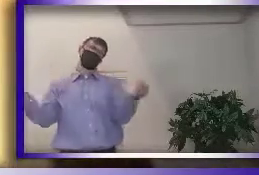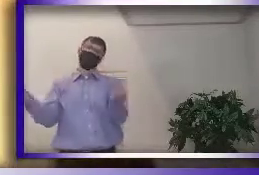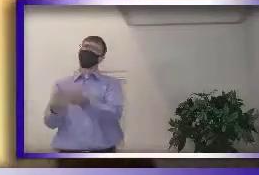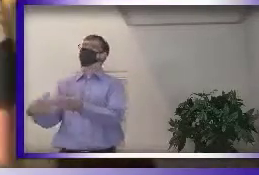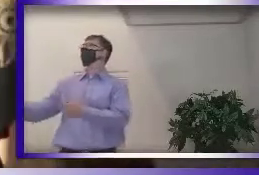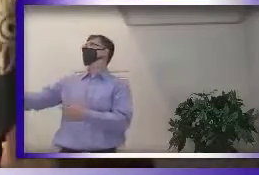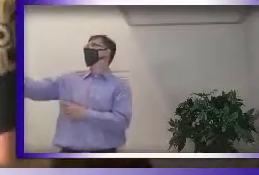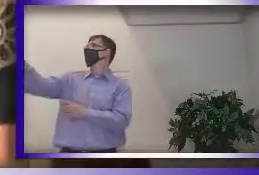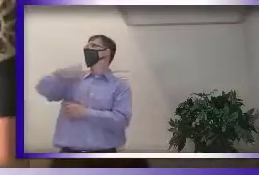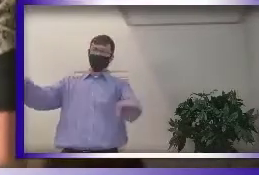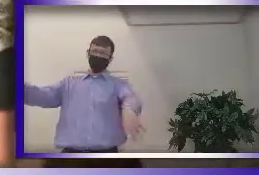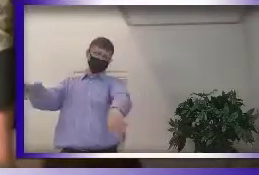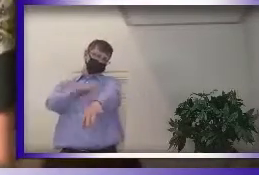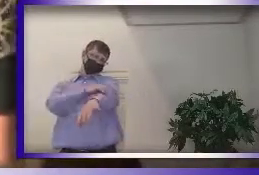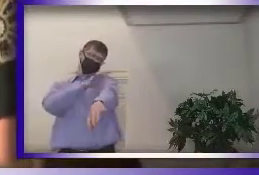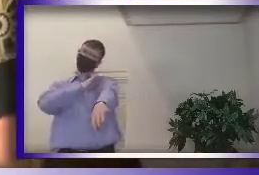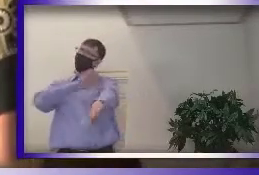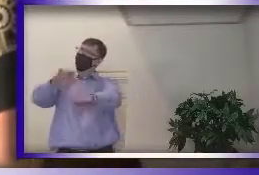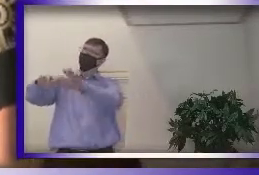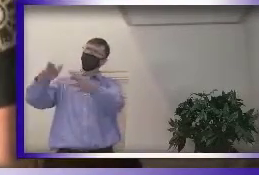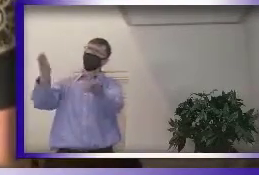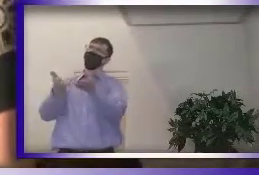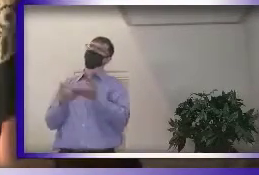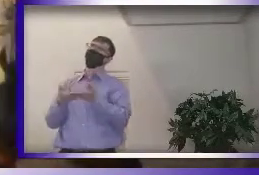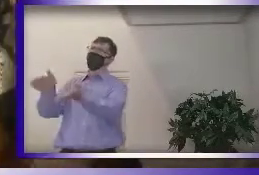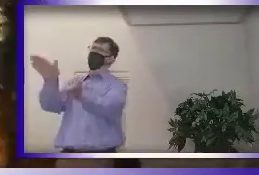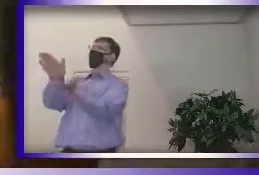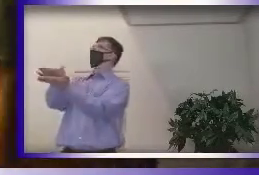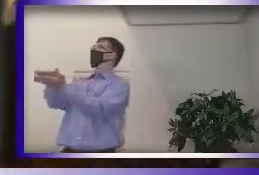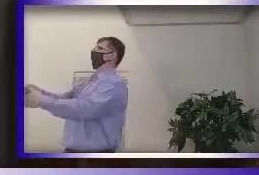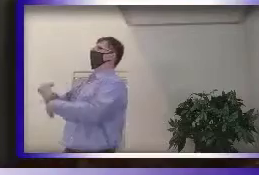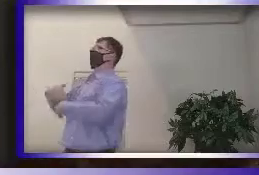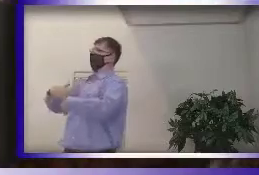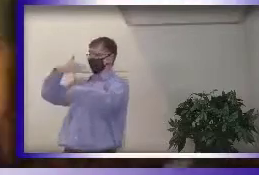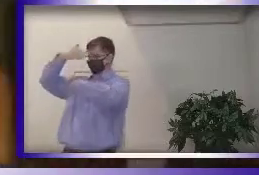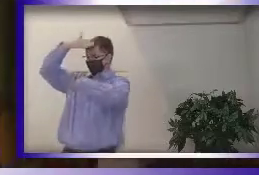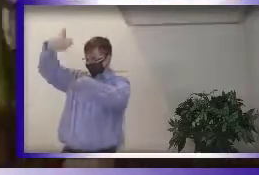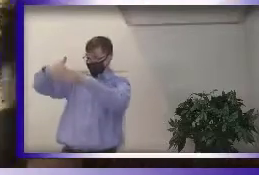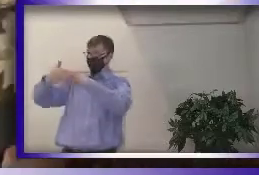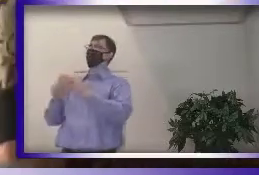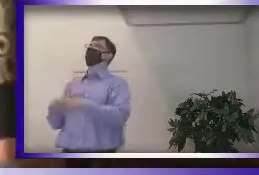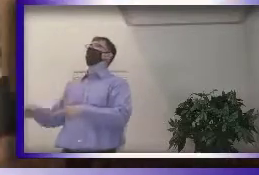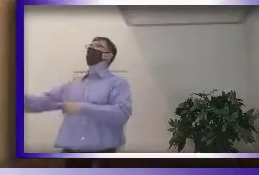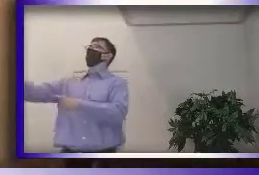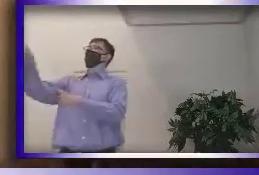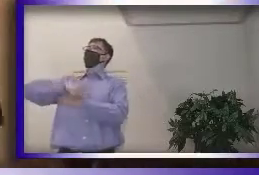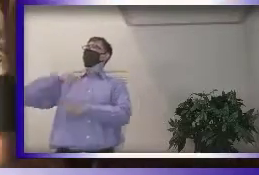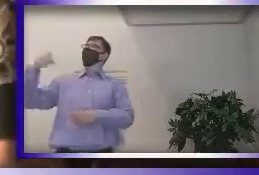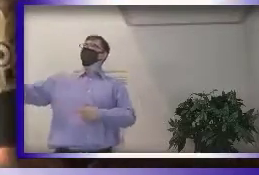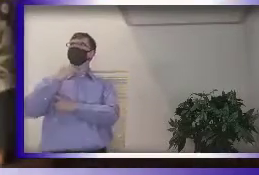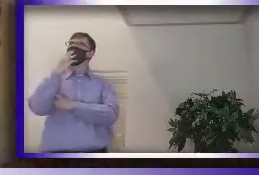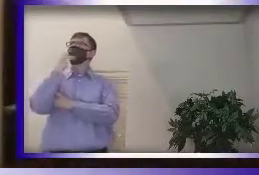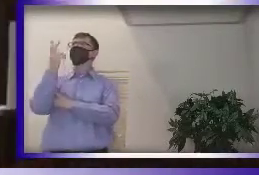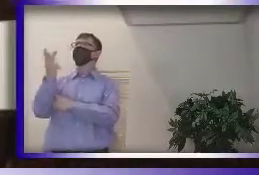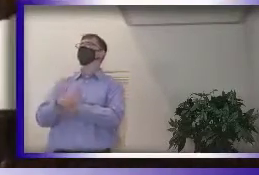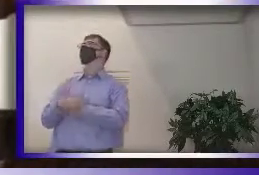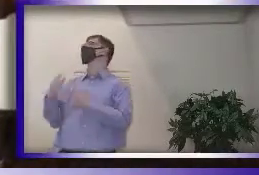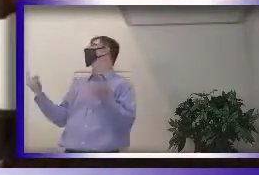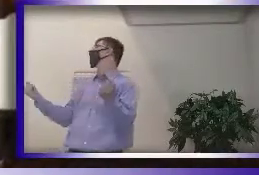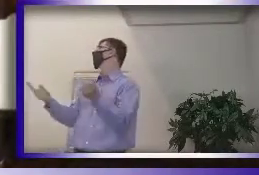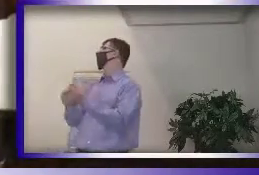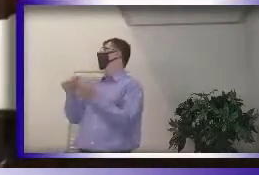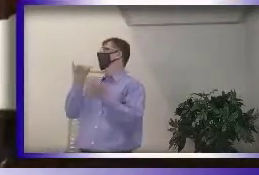And so what sometimes happens is that we look at that teacher and think they are different